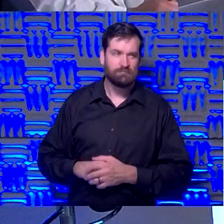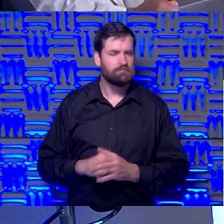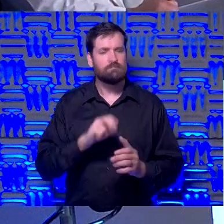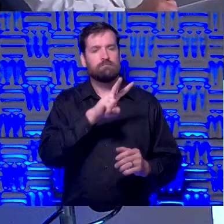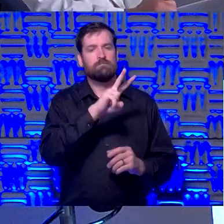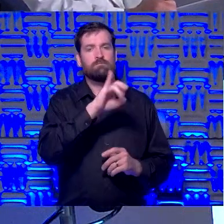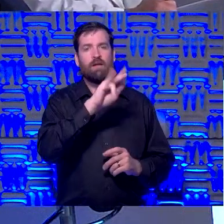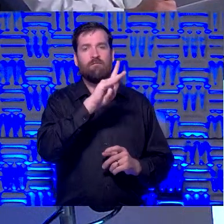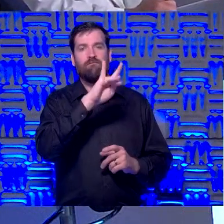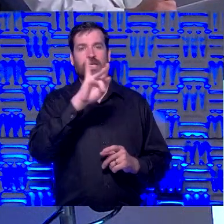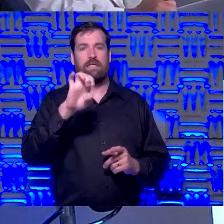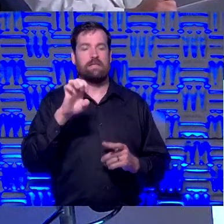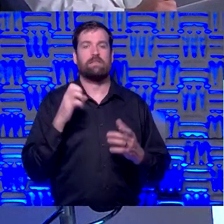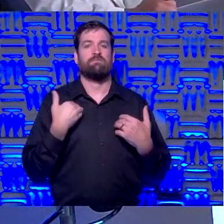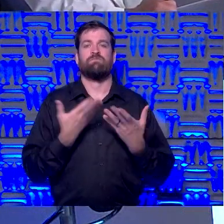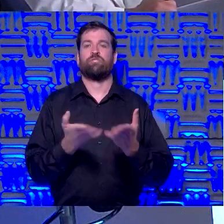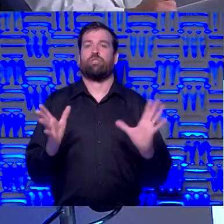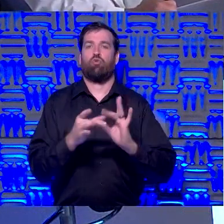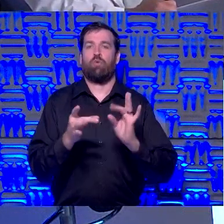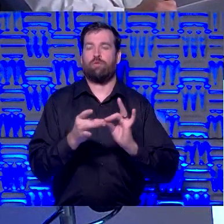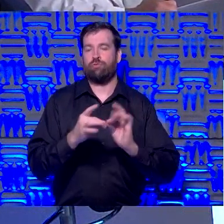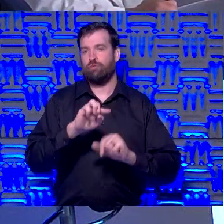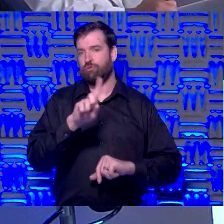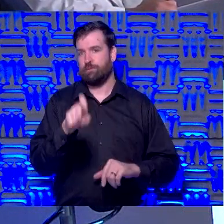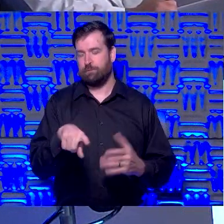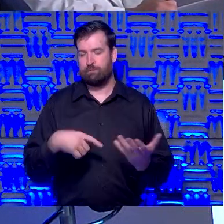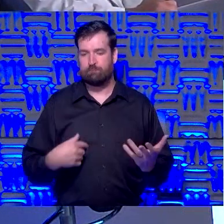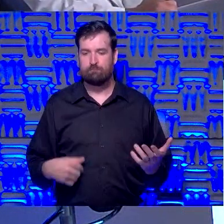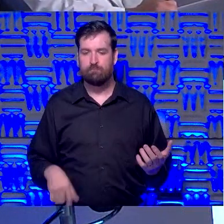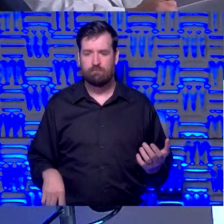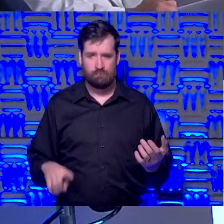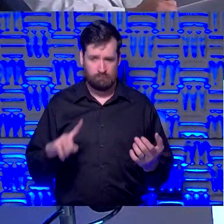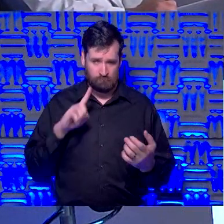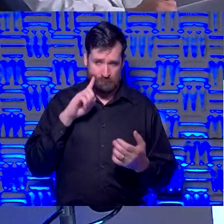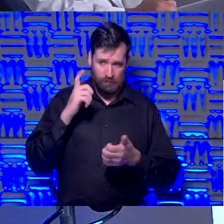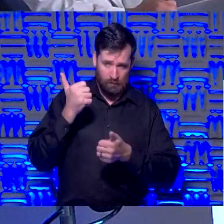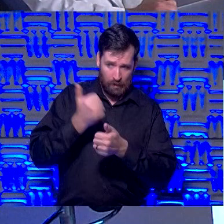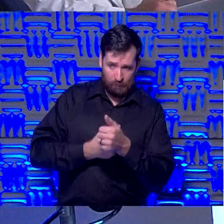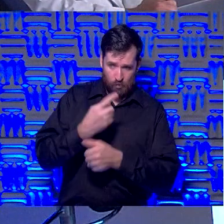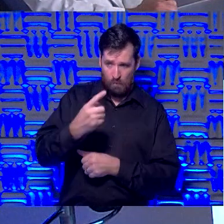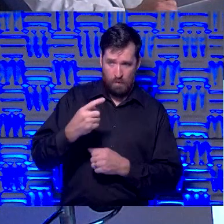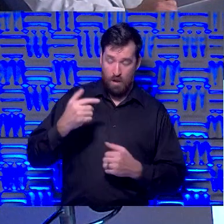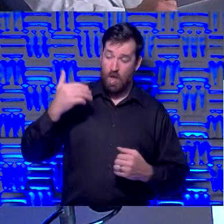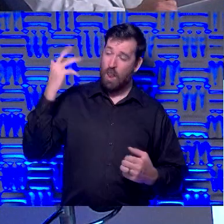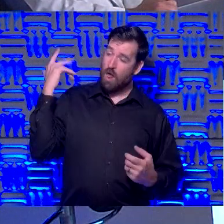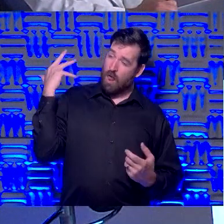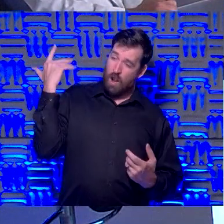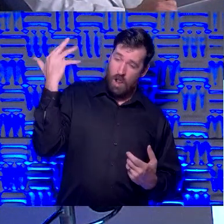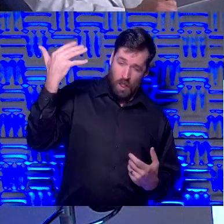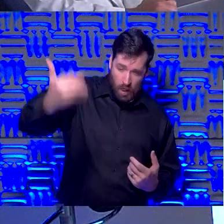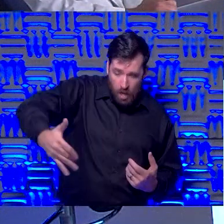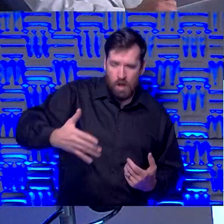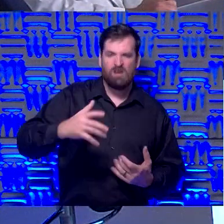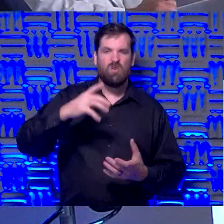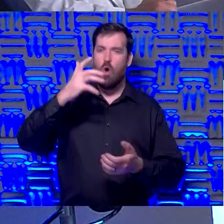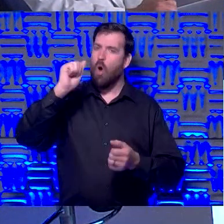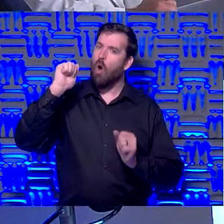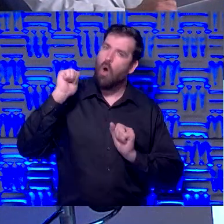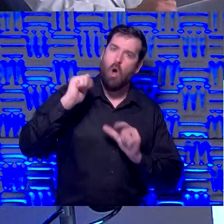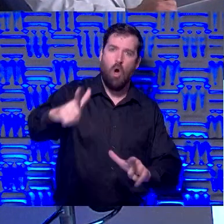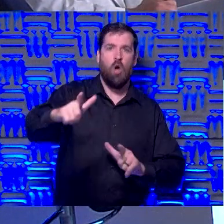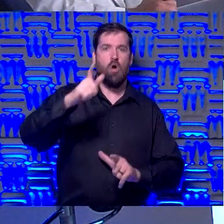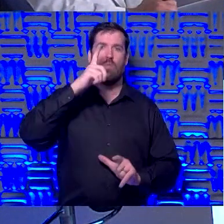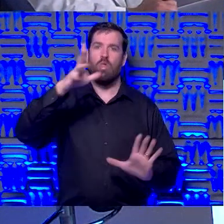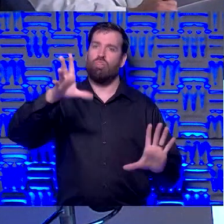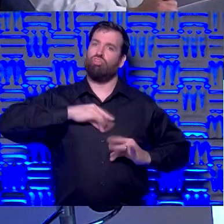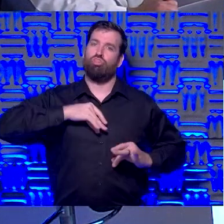Vicki has a kind of a general question. She says, do you think that everyone is just a matter of time we're all going to get COVID? Do we all right, have Dana, to get